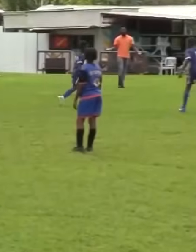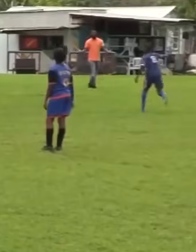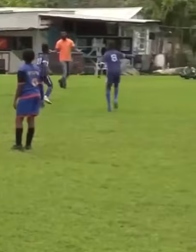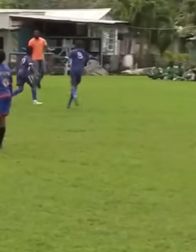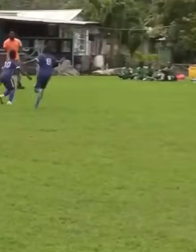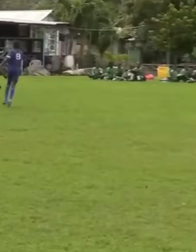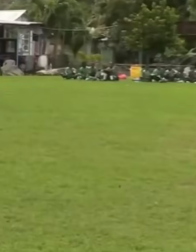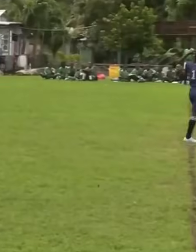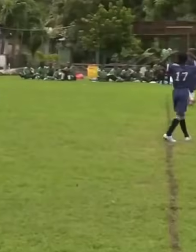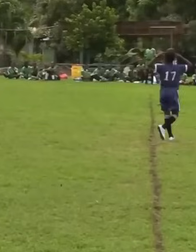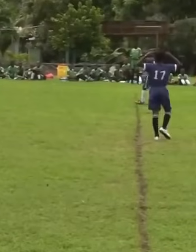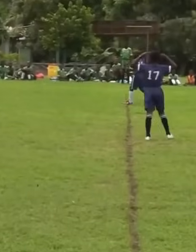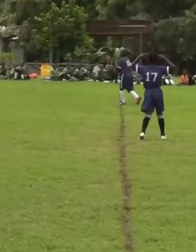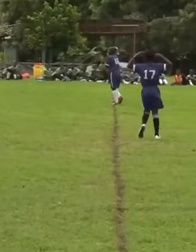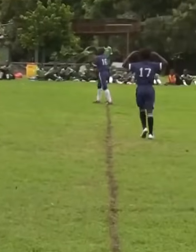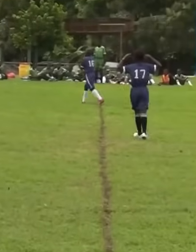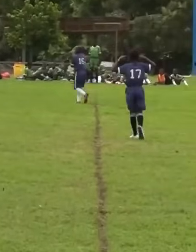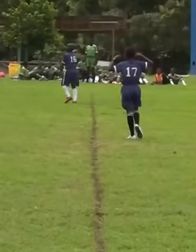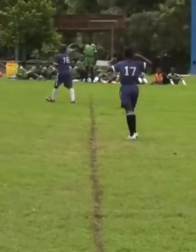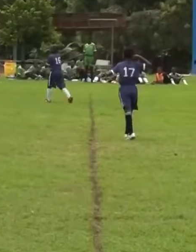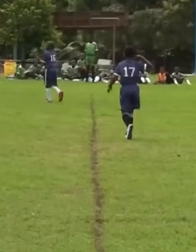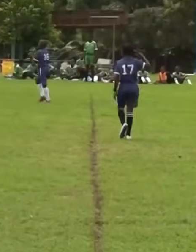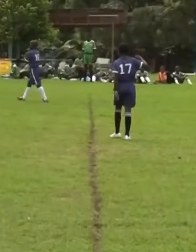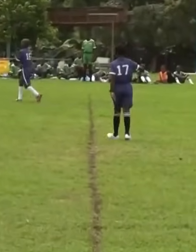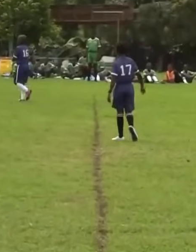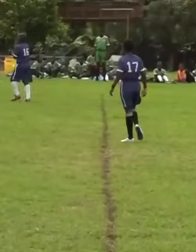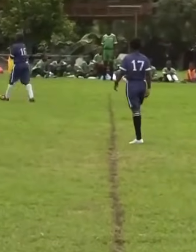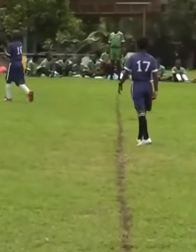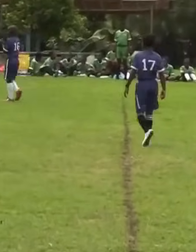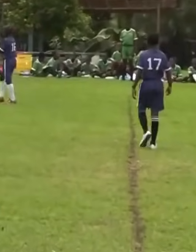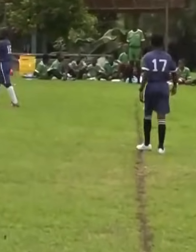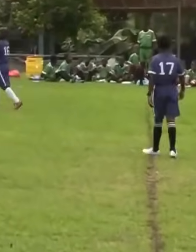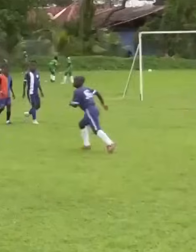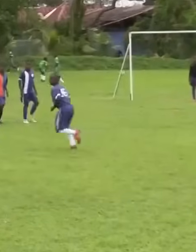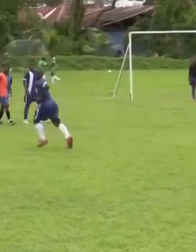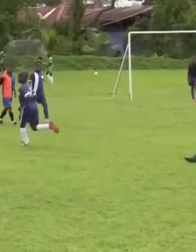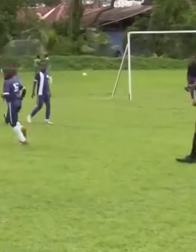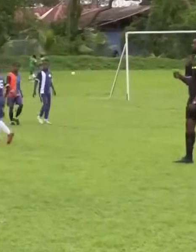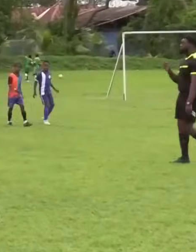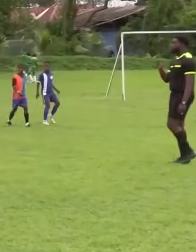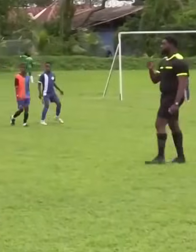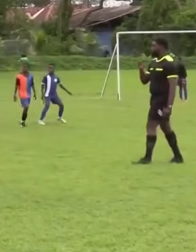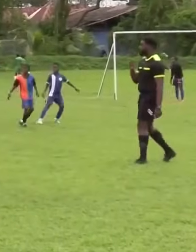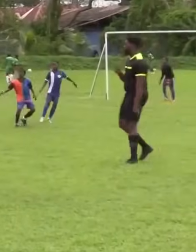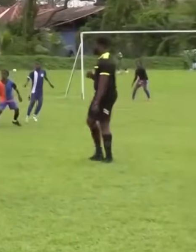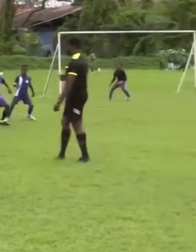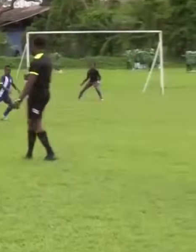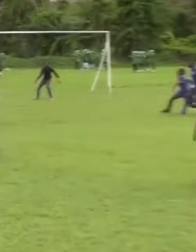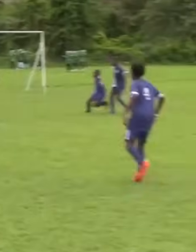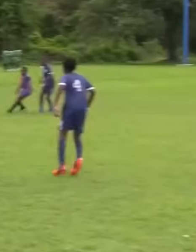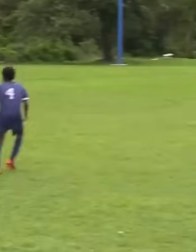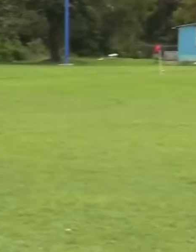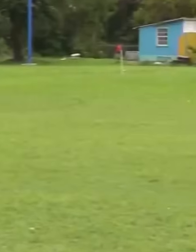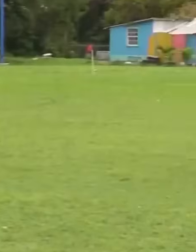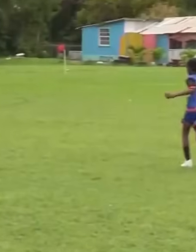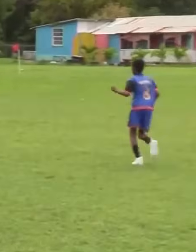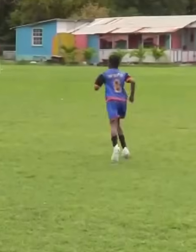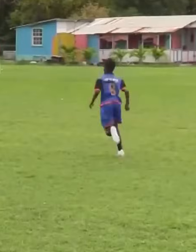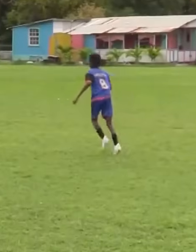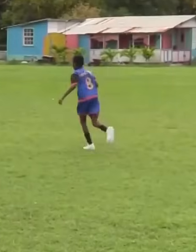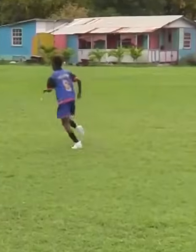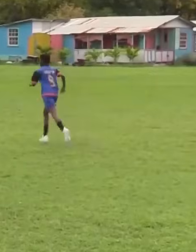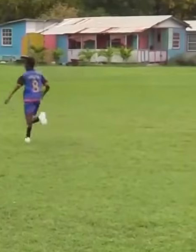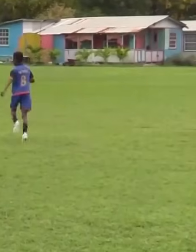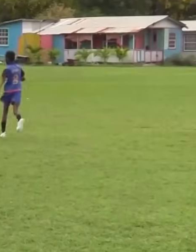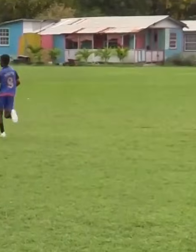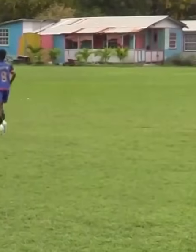bins. Wilkie Cumberbatch with some work to do, 2-0 at half-time. Second half action, Wilkie looking to